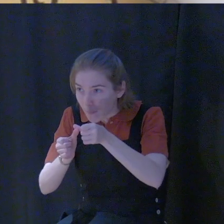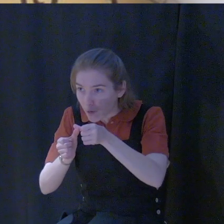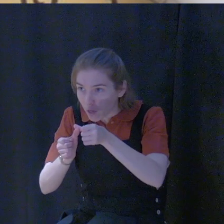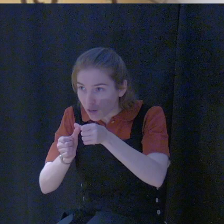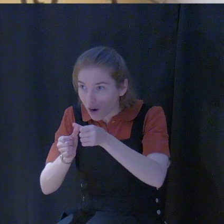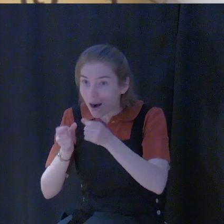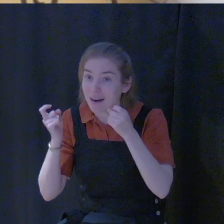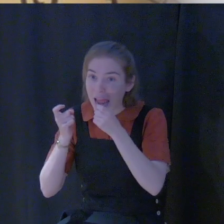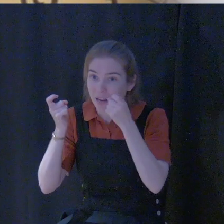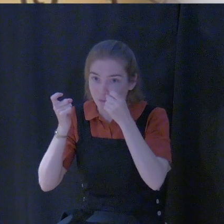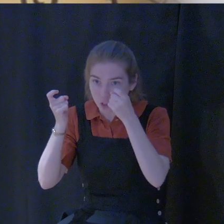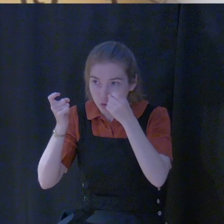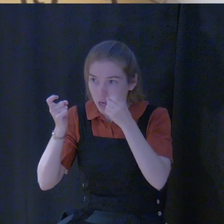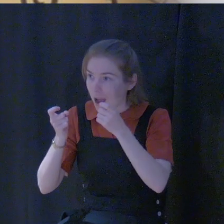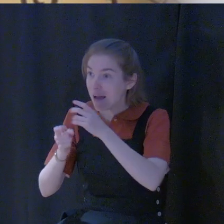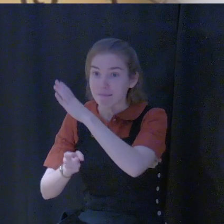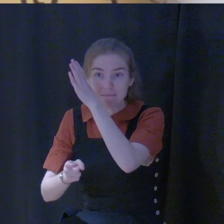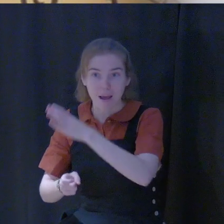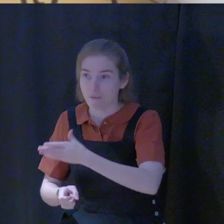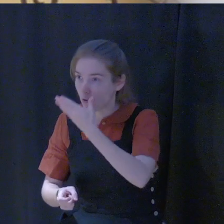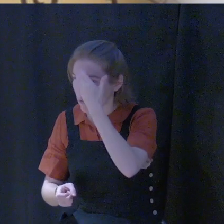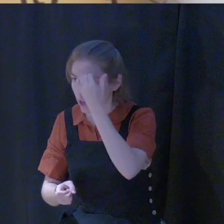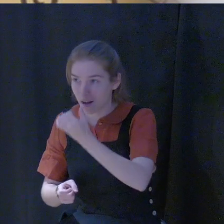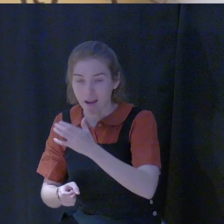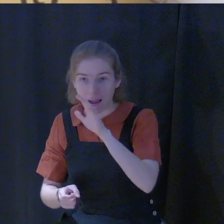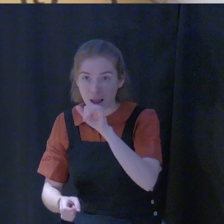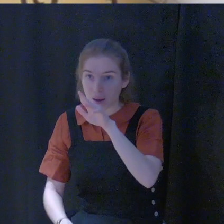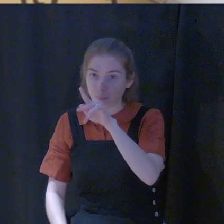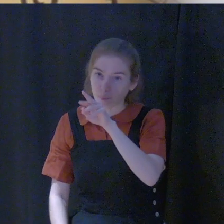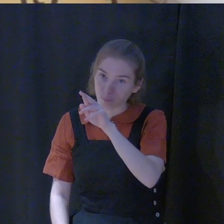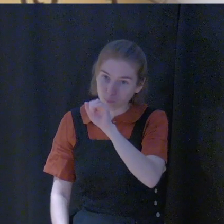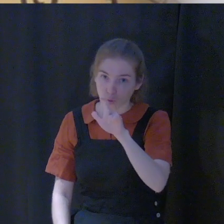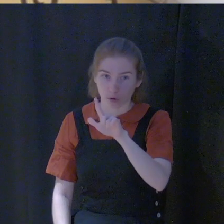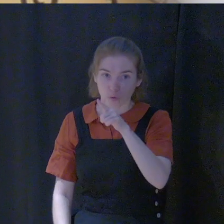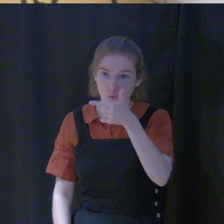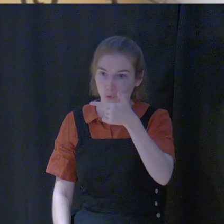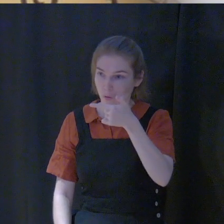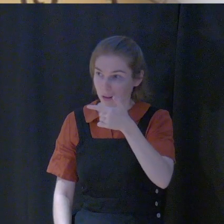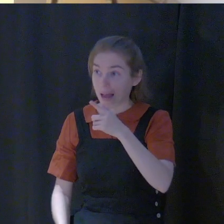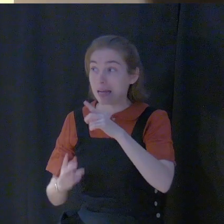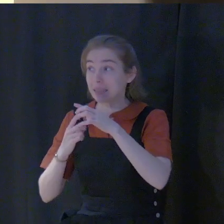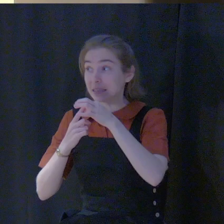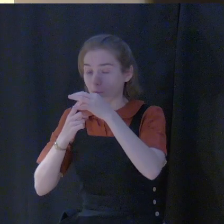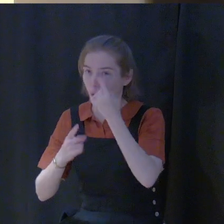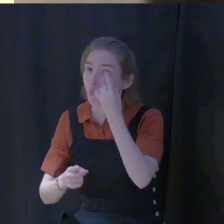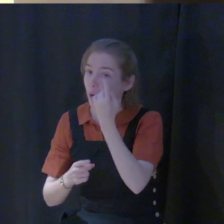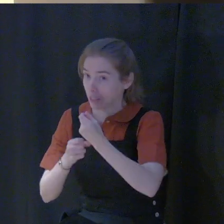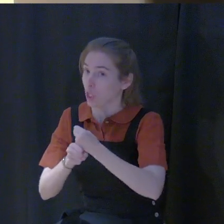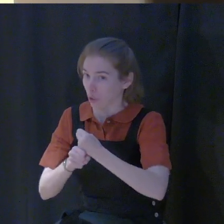anniversary, I never forget April 21, except for 1 year.